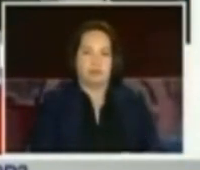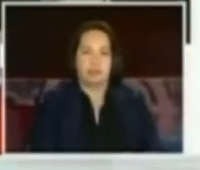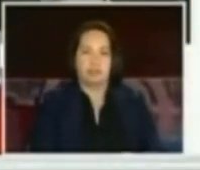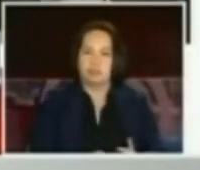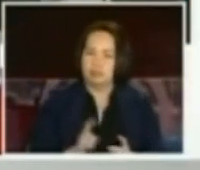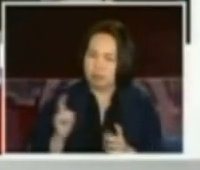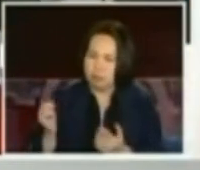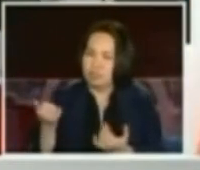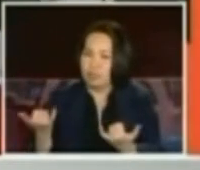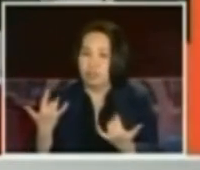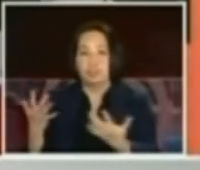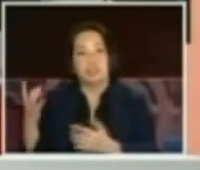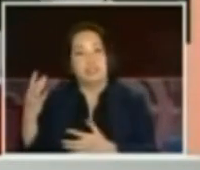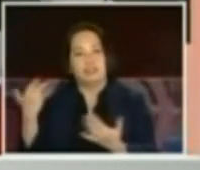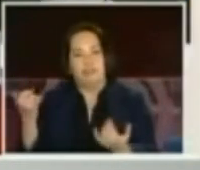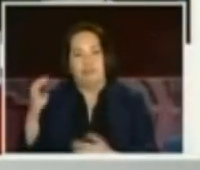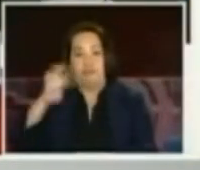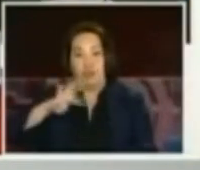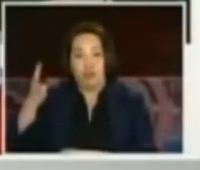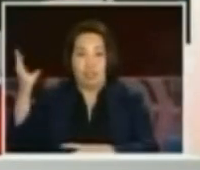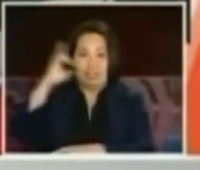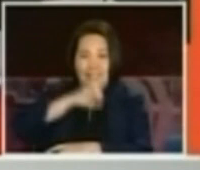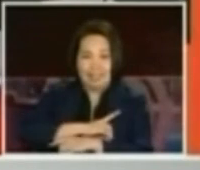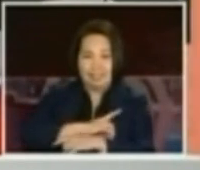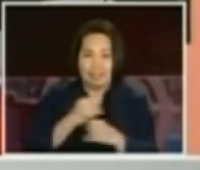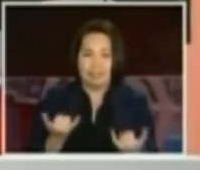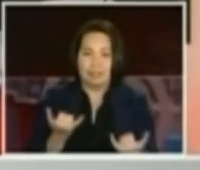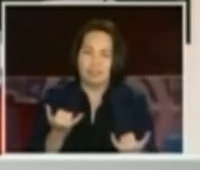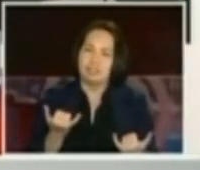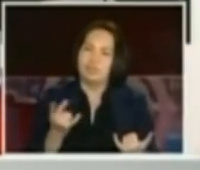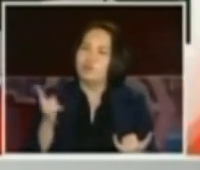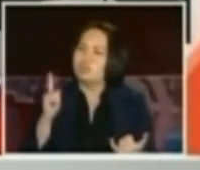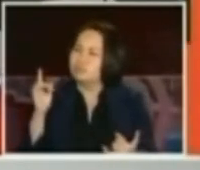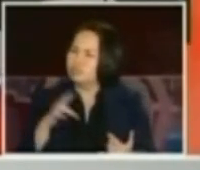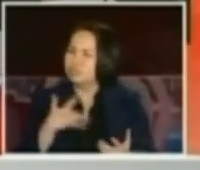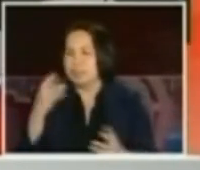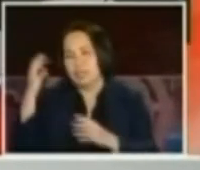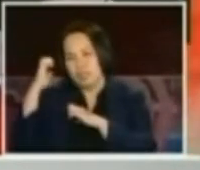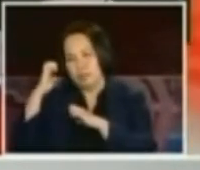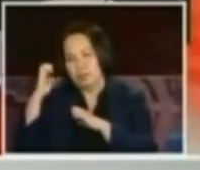44 of today, was there any expectation, at least on your side,